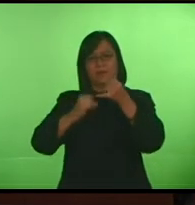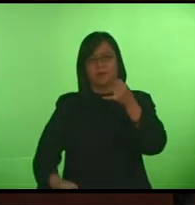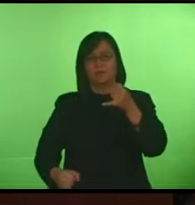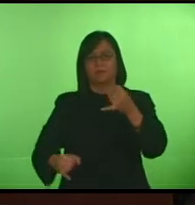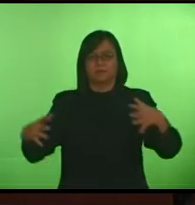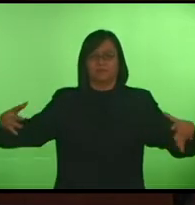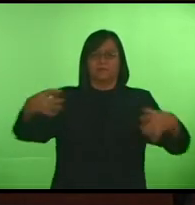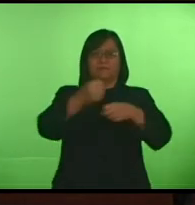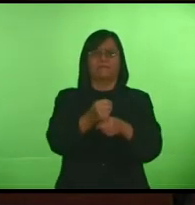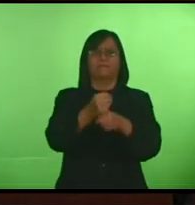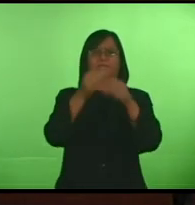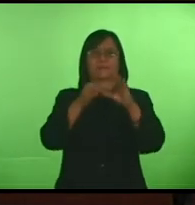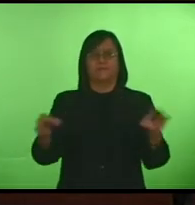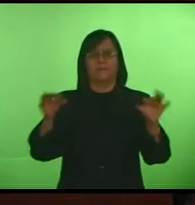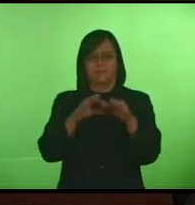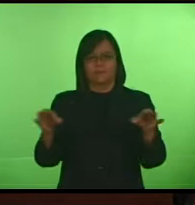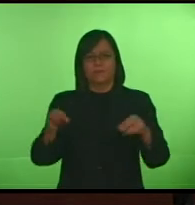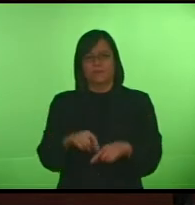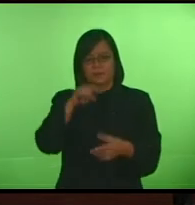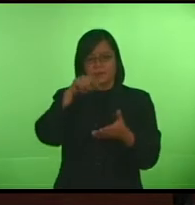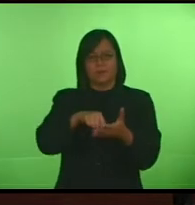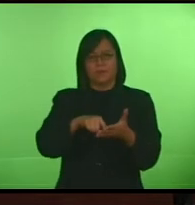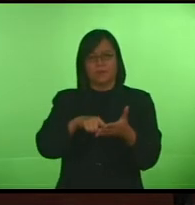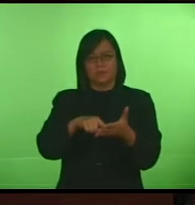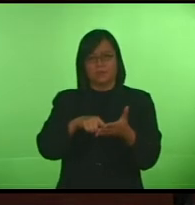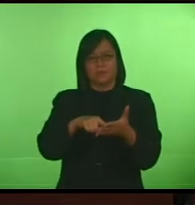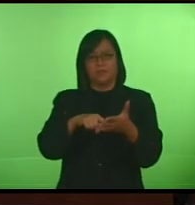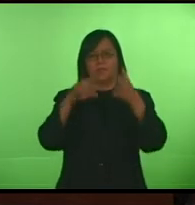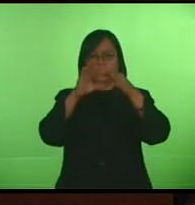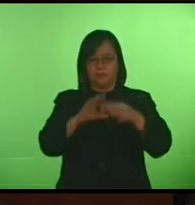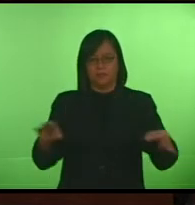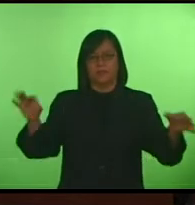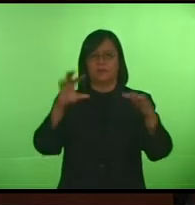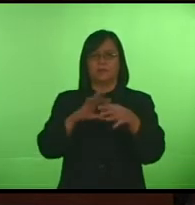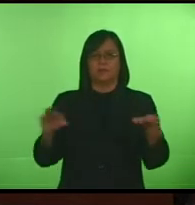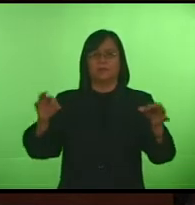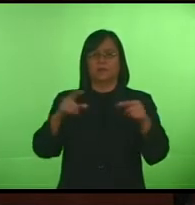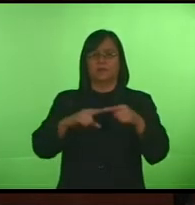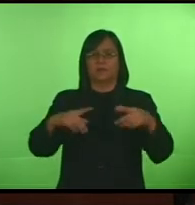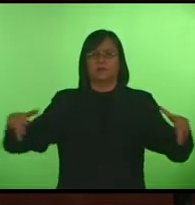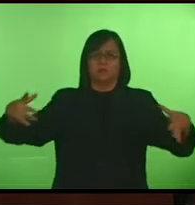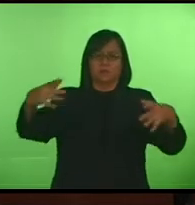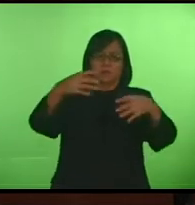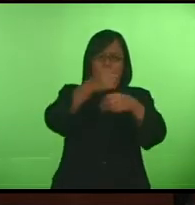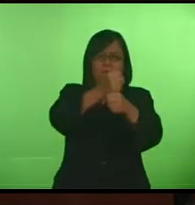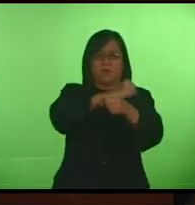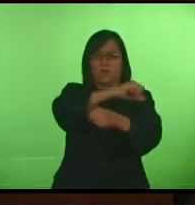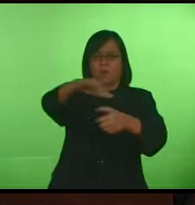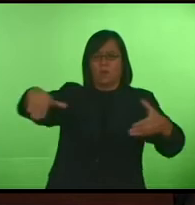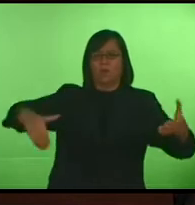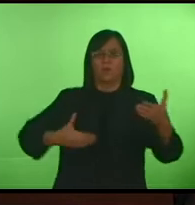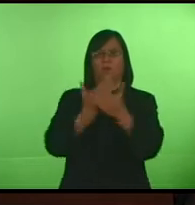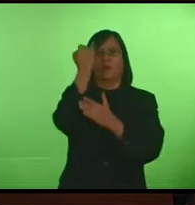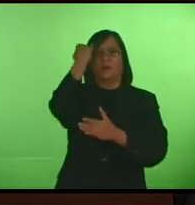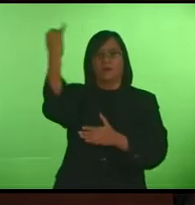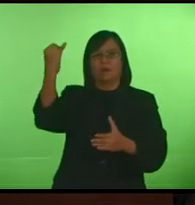concluding sentence. This sentence summarizes the whole idea of the paragraph, but